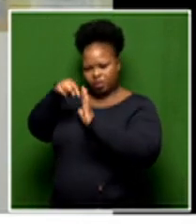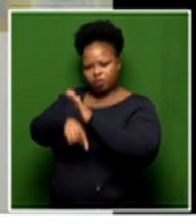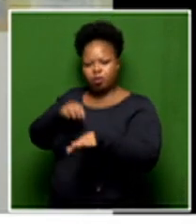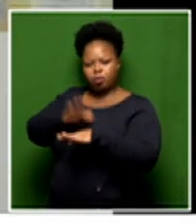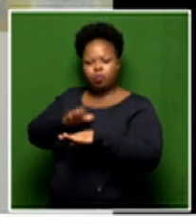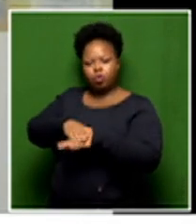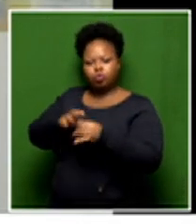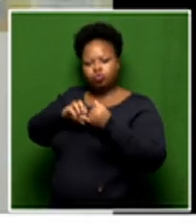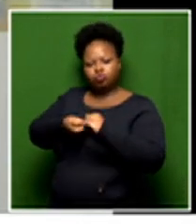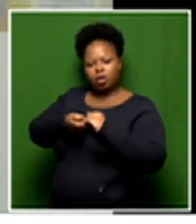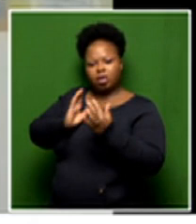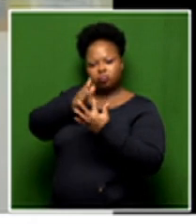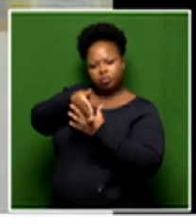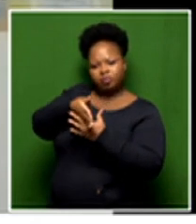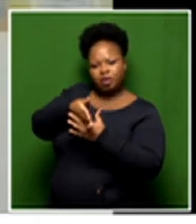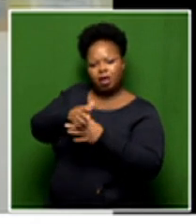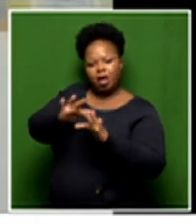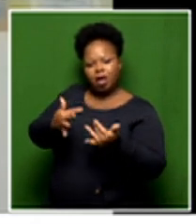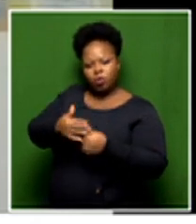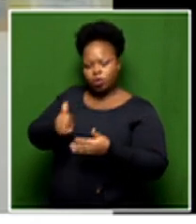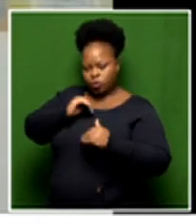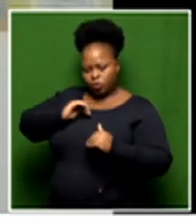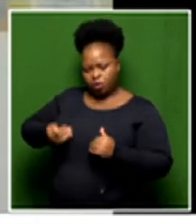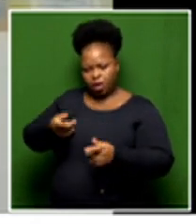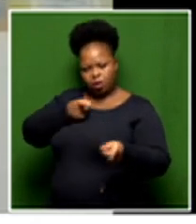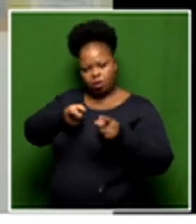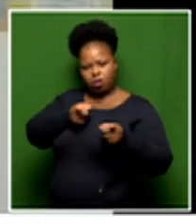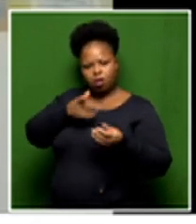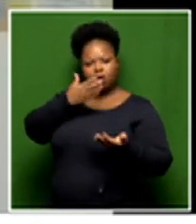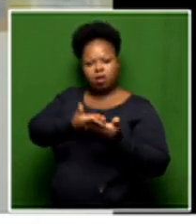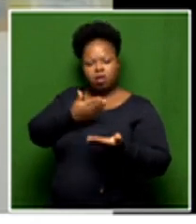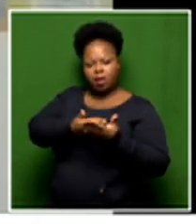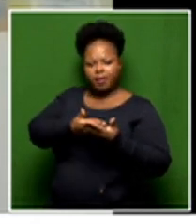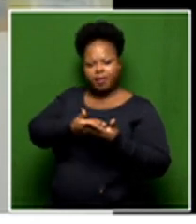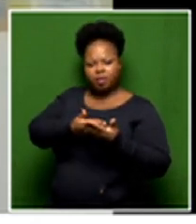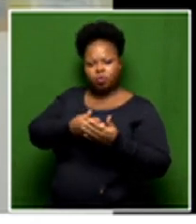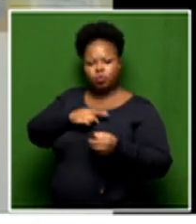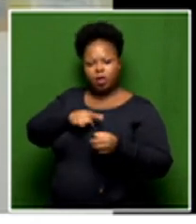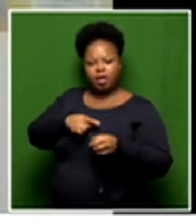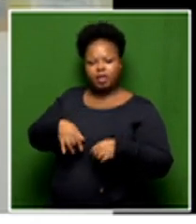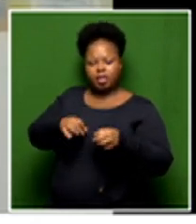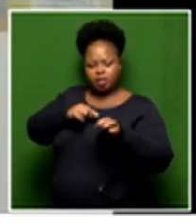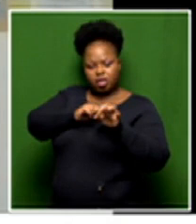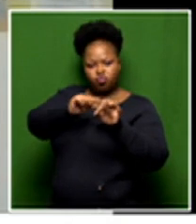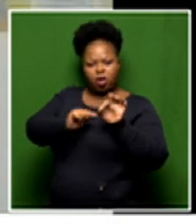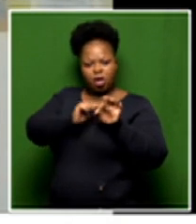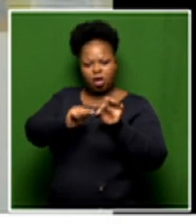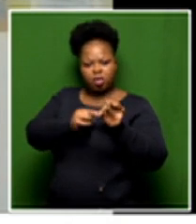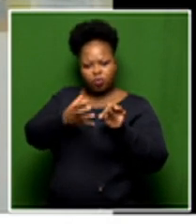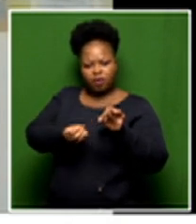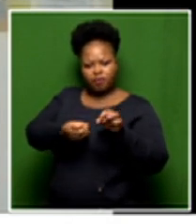particularly on interventions that women can control. The dapivirine ring is one of them.